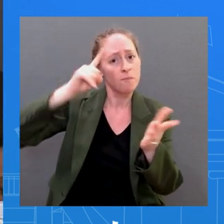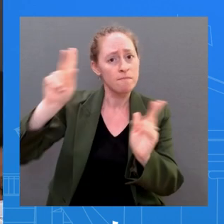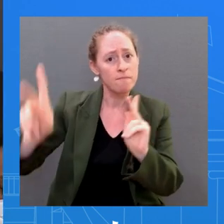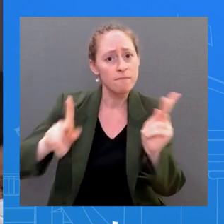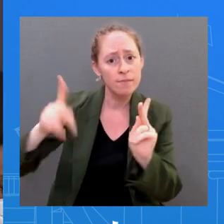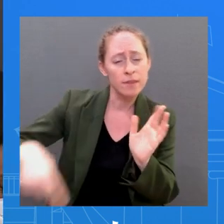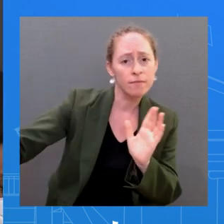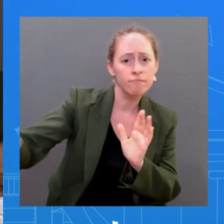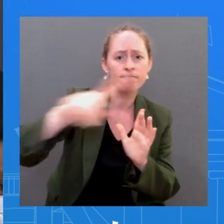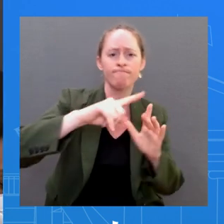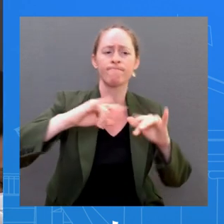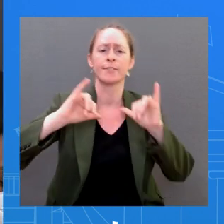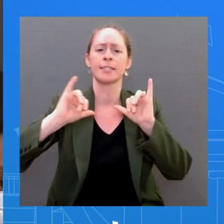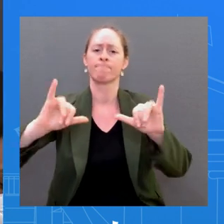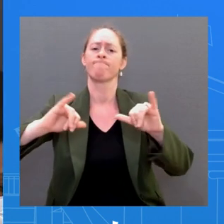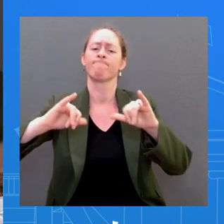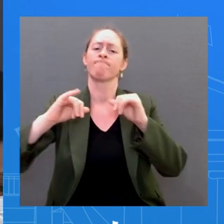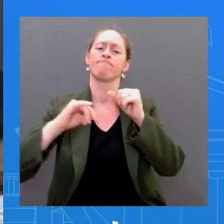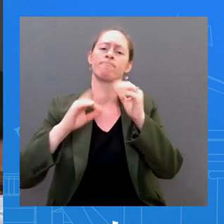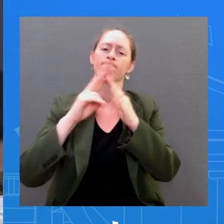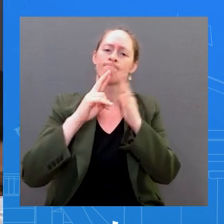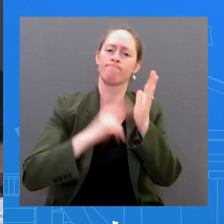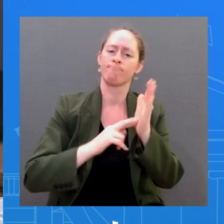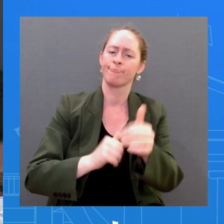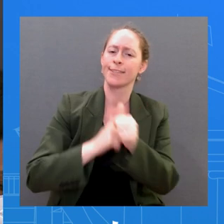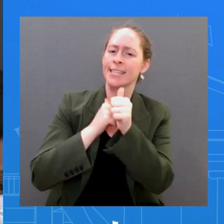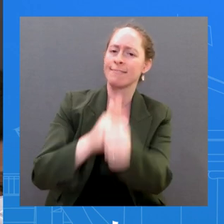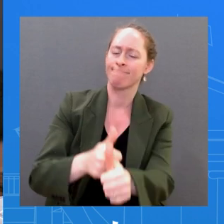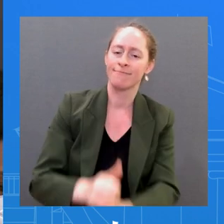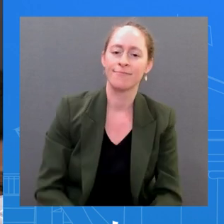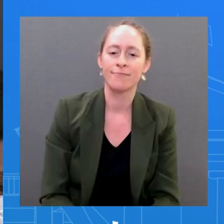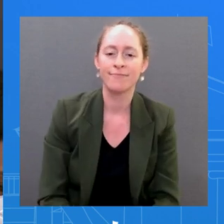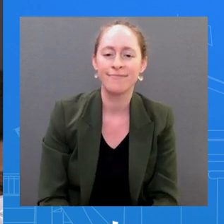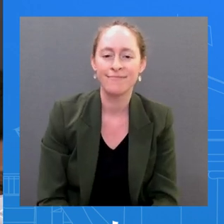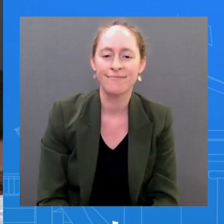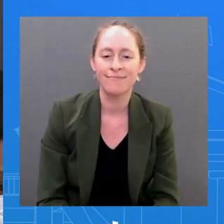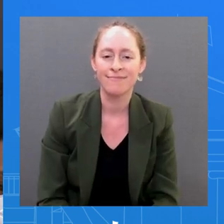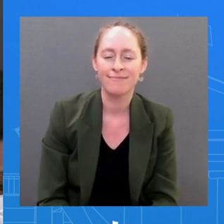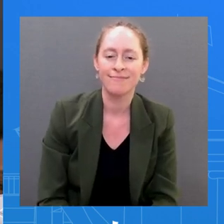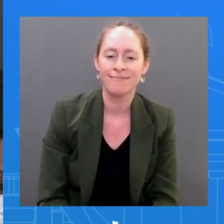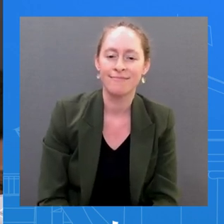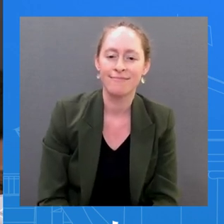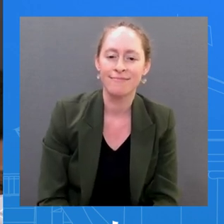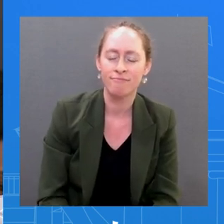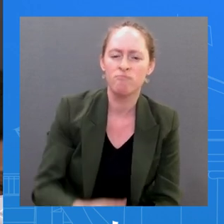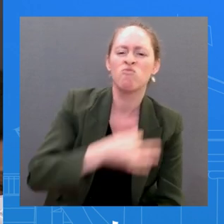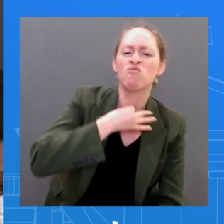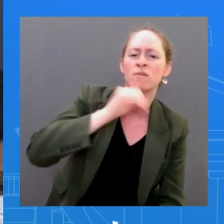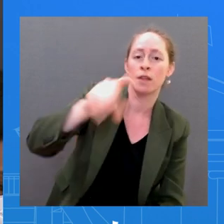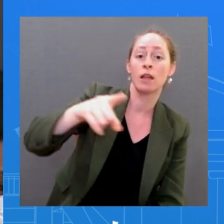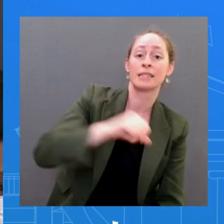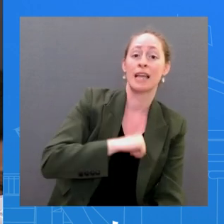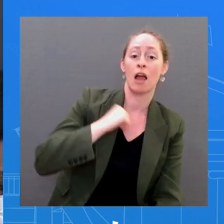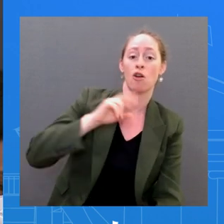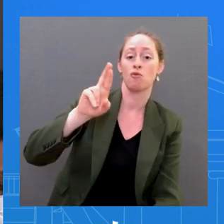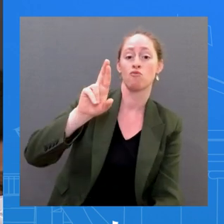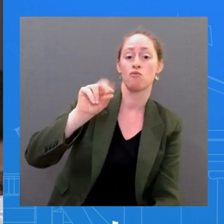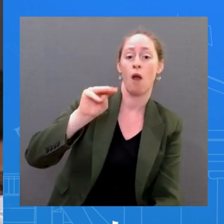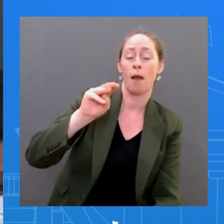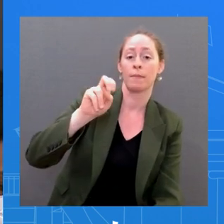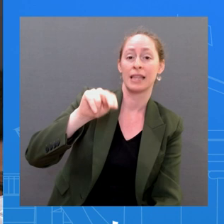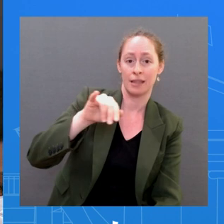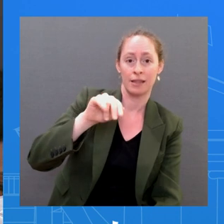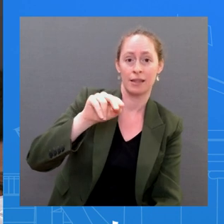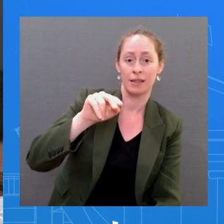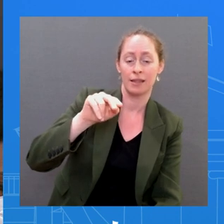one more. Senator Romney and Senator Ossoff have asked for a full investigation into the death of Shireen Abu